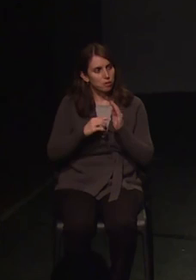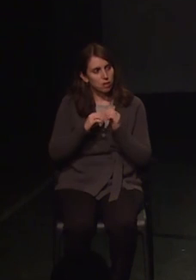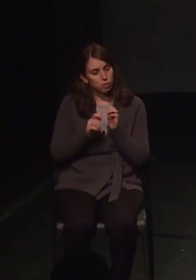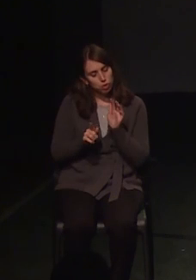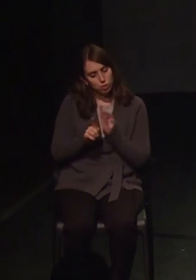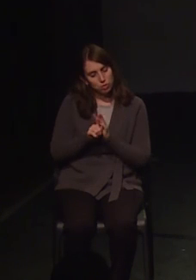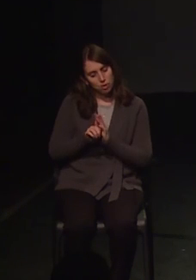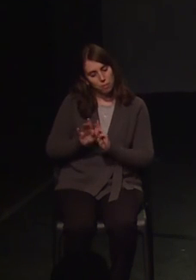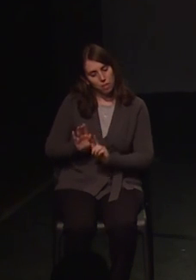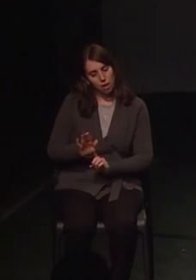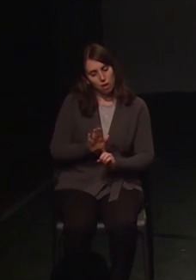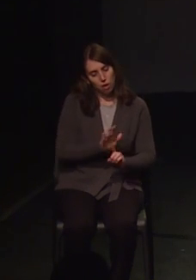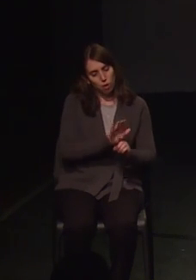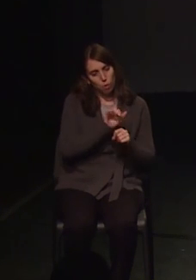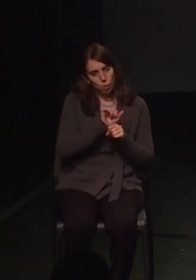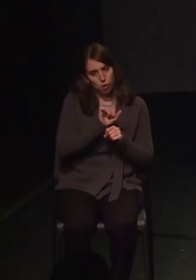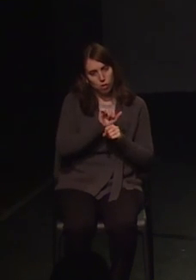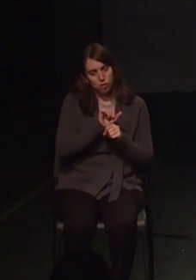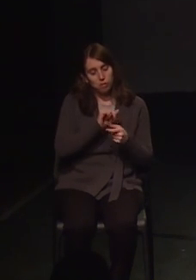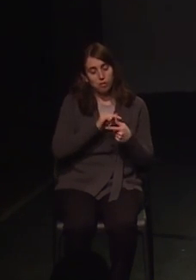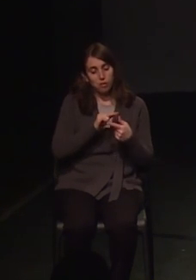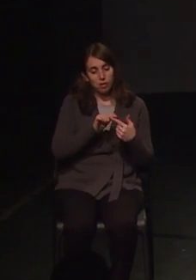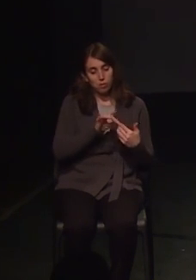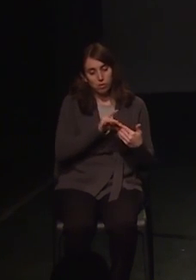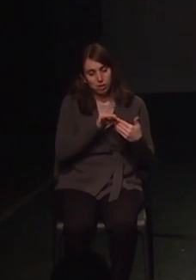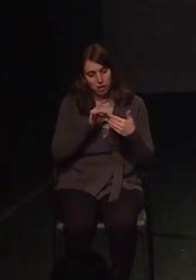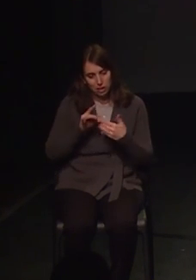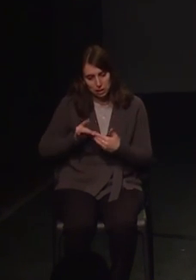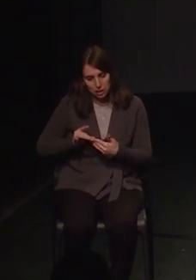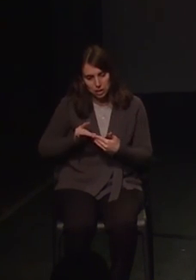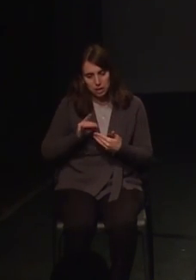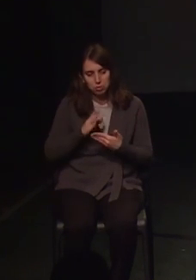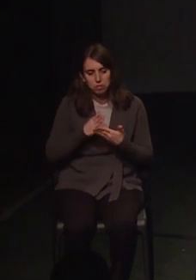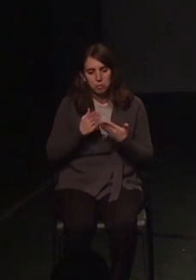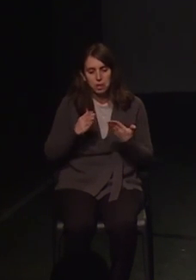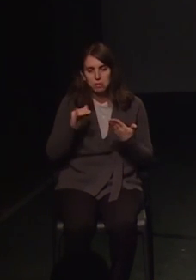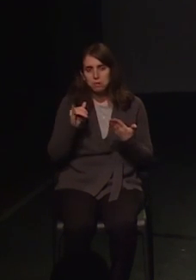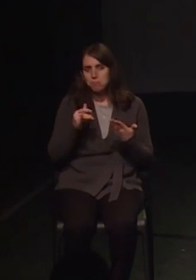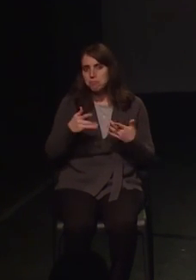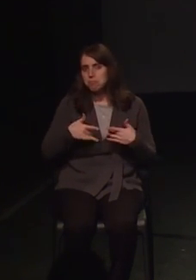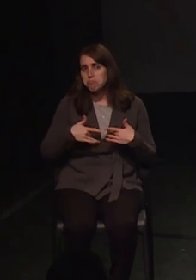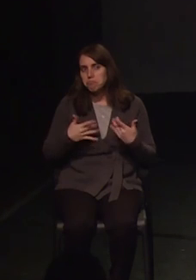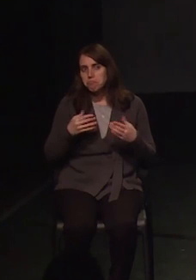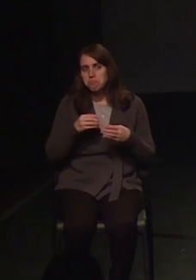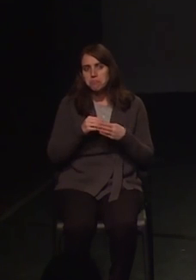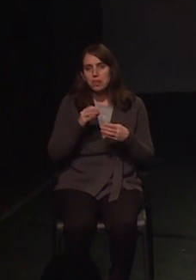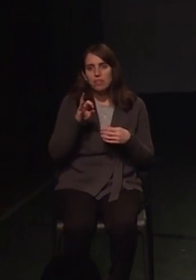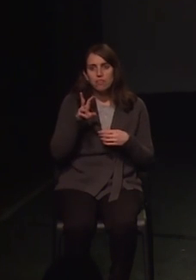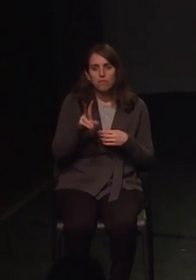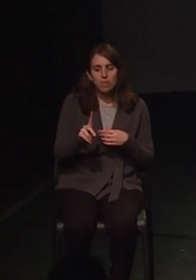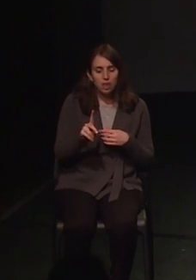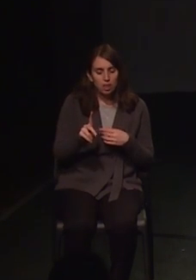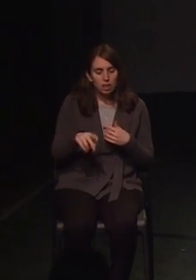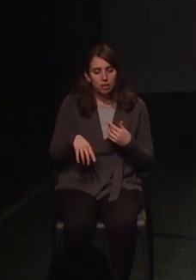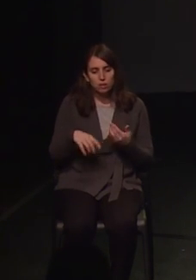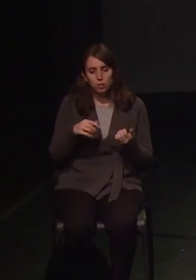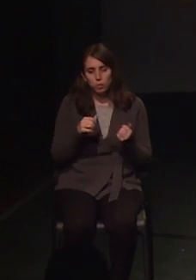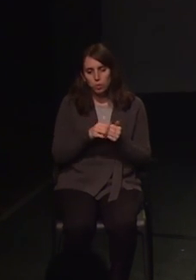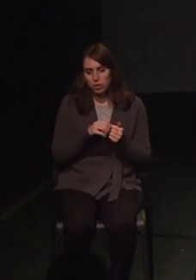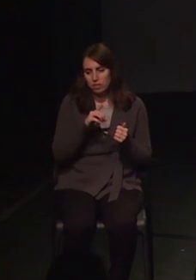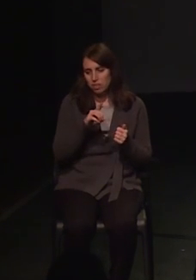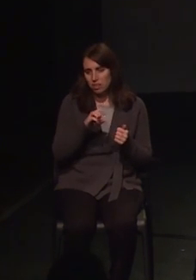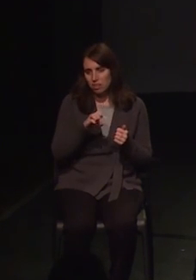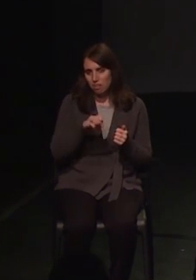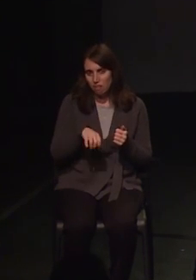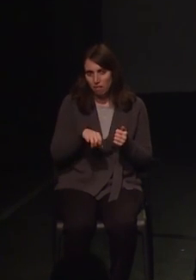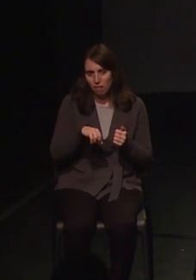a conversation around some bright spots, looking at the field. What's happening with DEI? Or what are these statistics that's coming